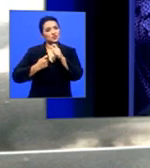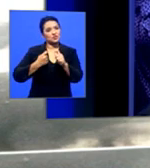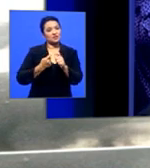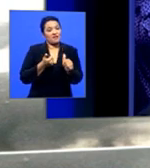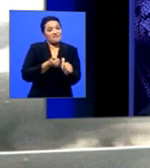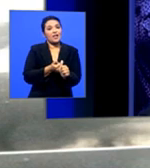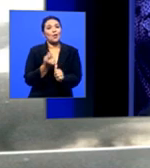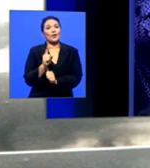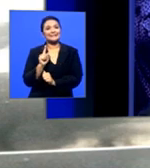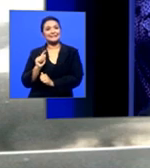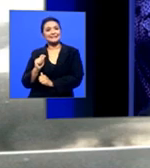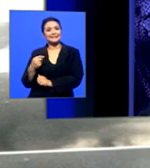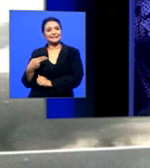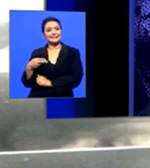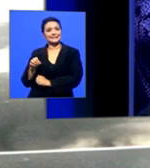Tembu clan.